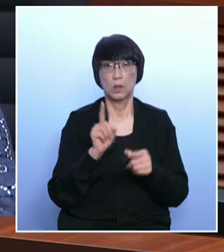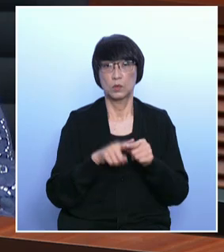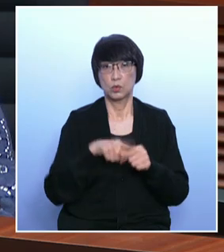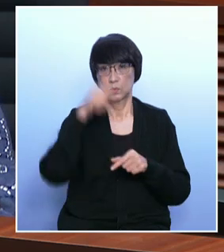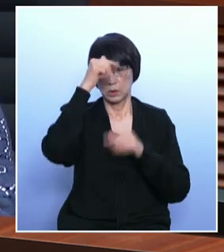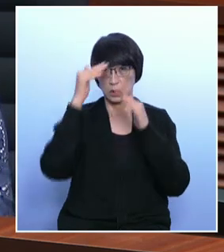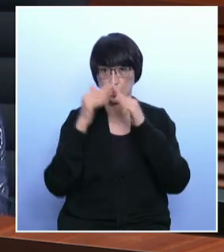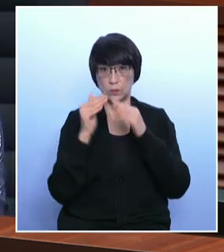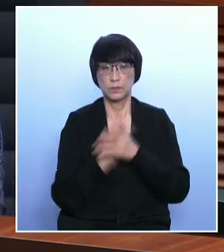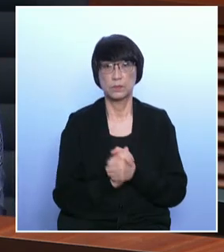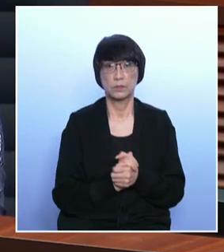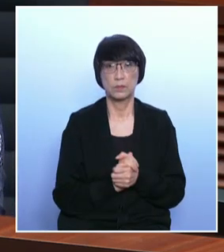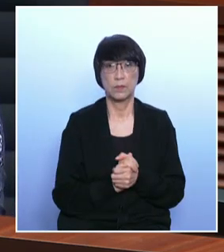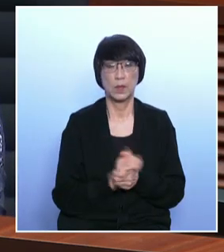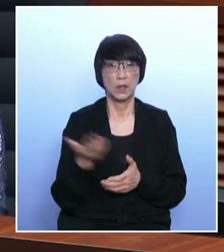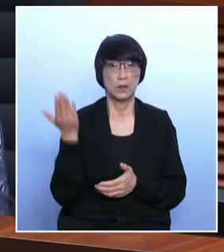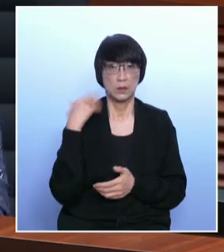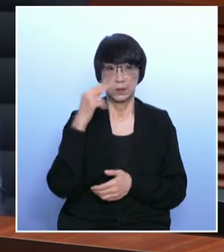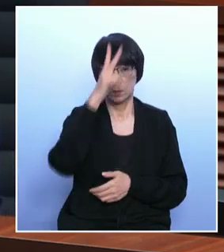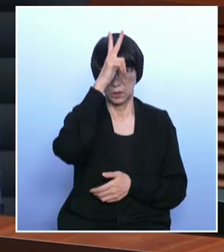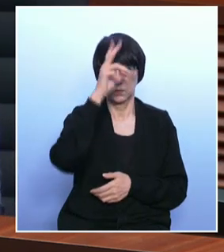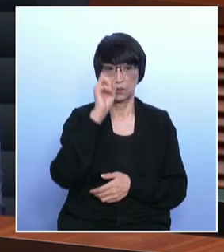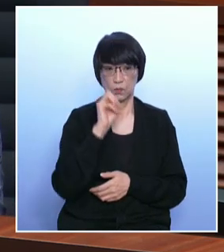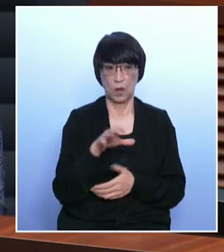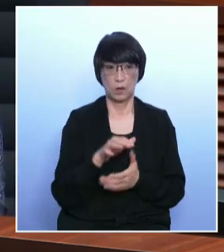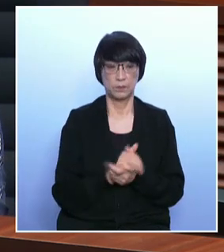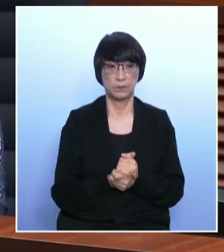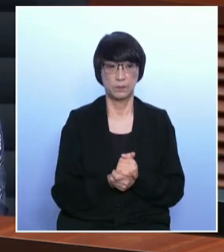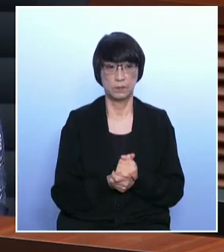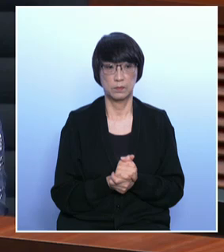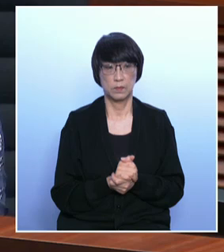Chinese Medicine Hospital, which will be commissioned at the end of this year in Cheung Kwan O,